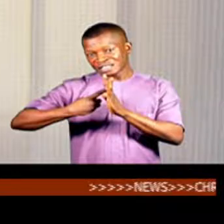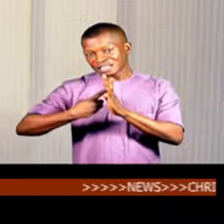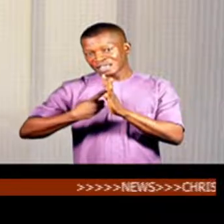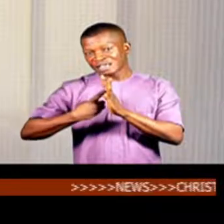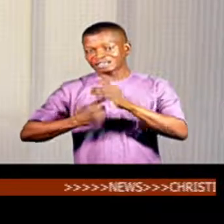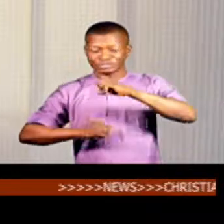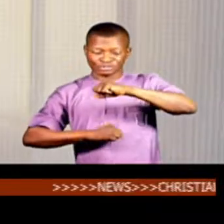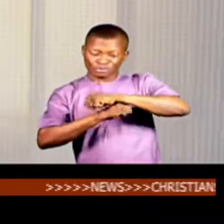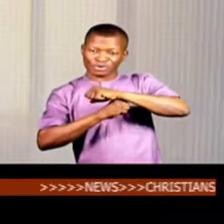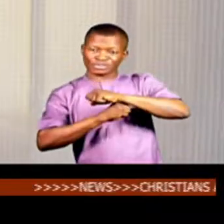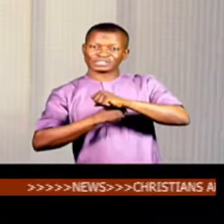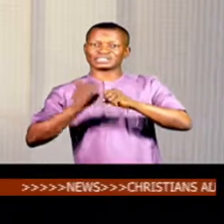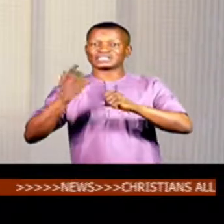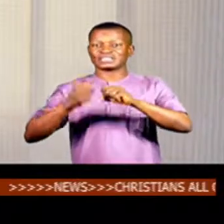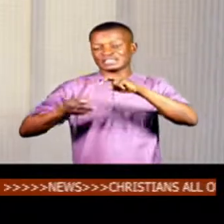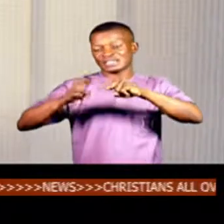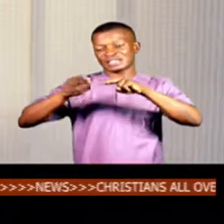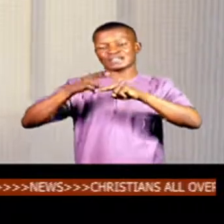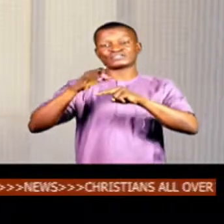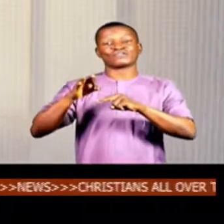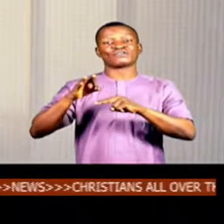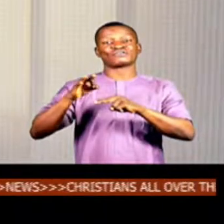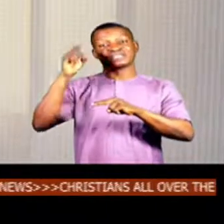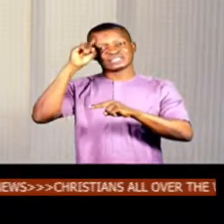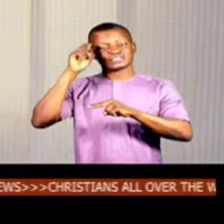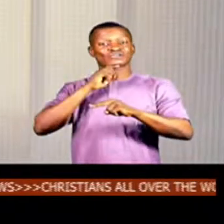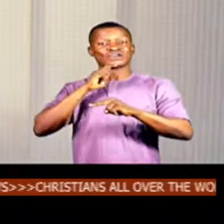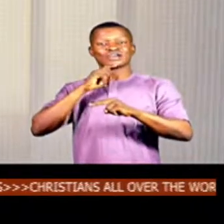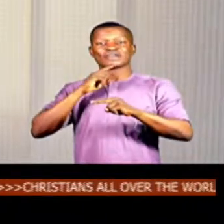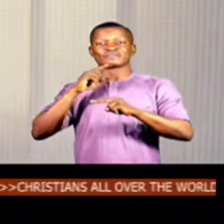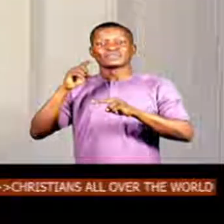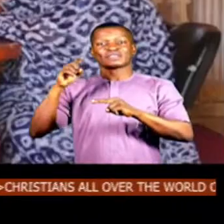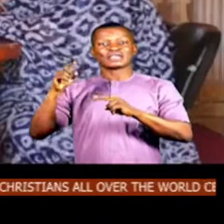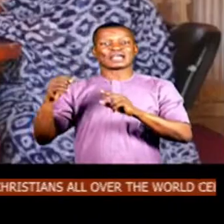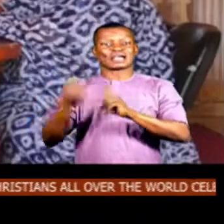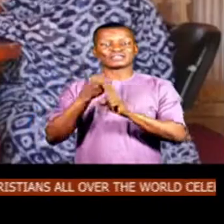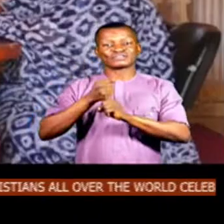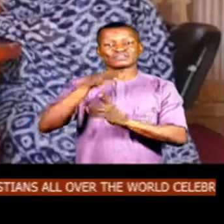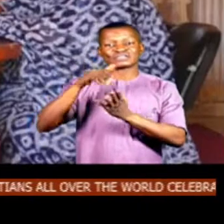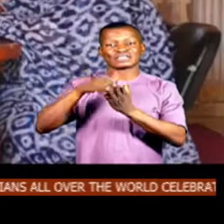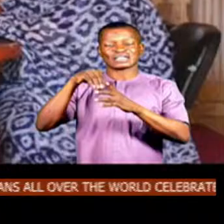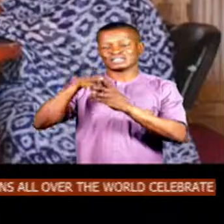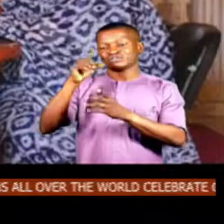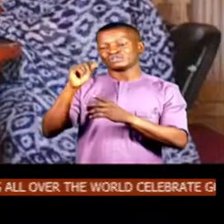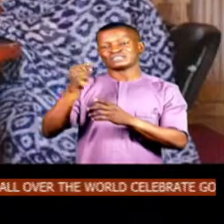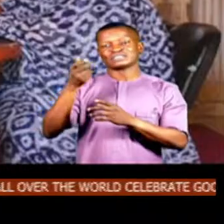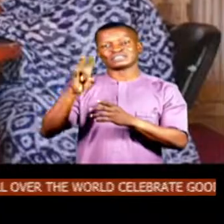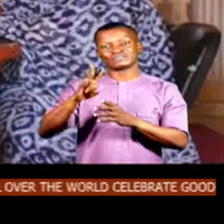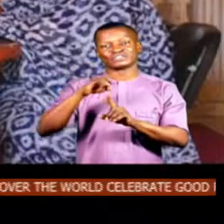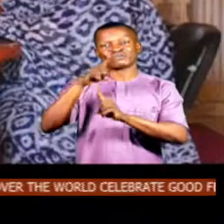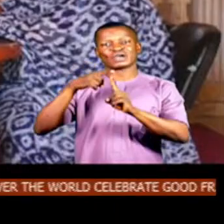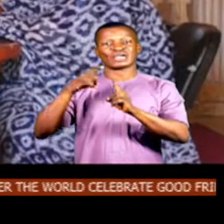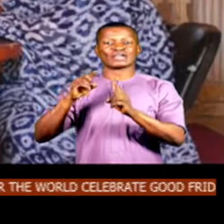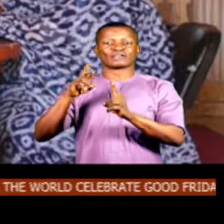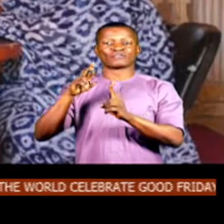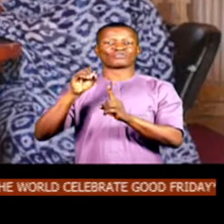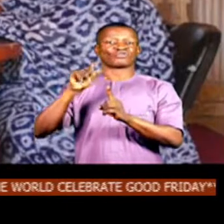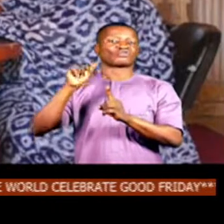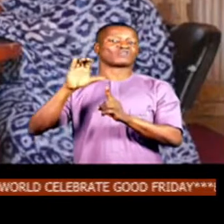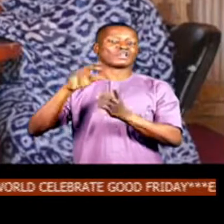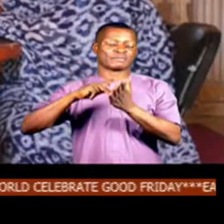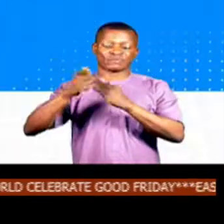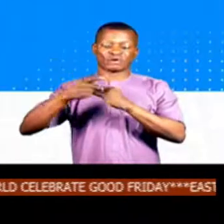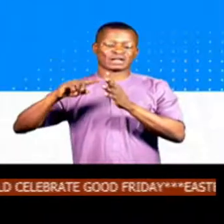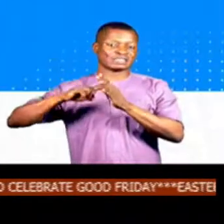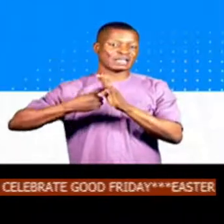started supporting the expansion of the SAC initiative in 2017, when the Rule of Law and Anti-Corruption